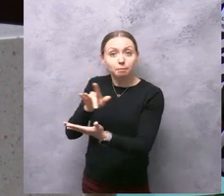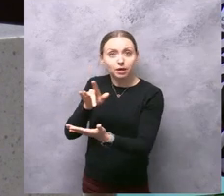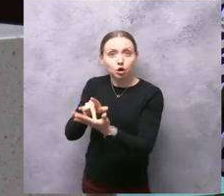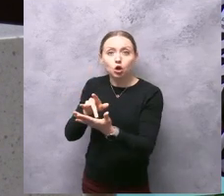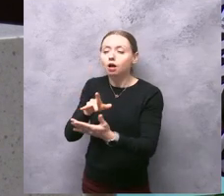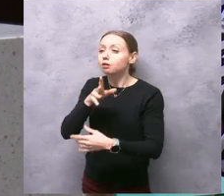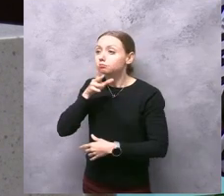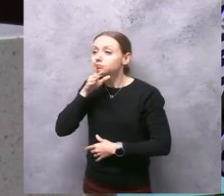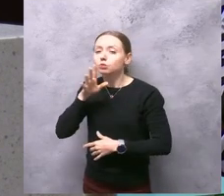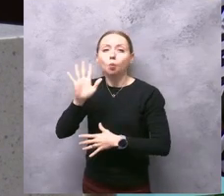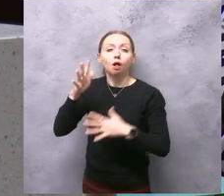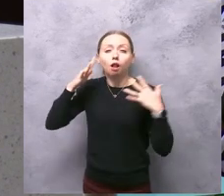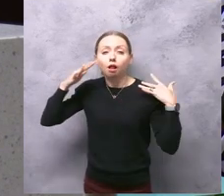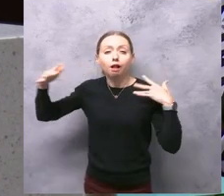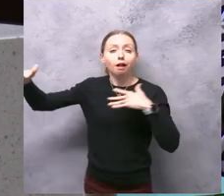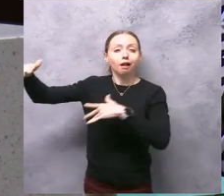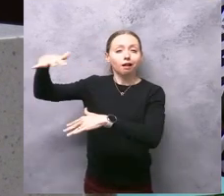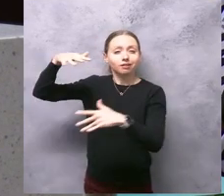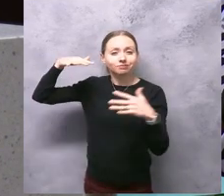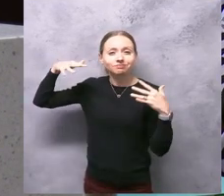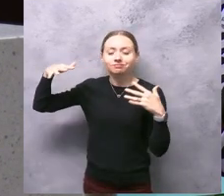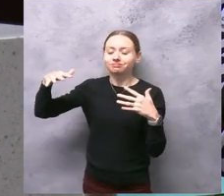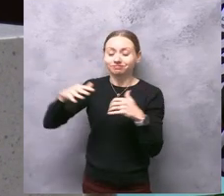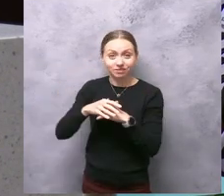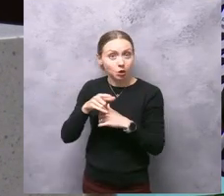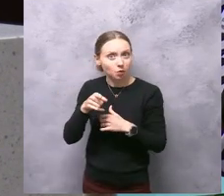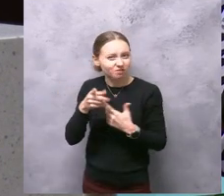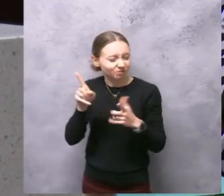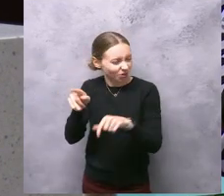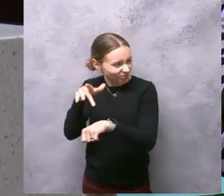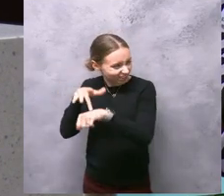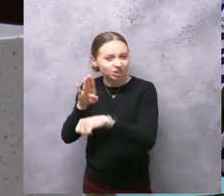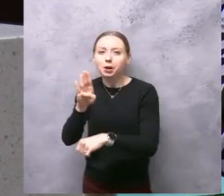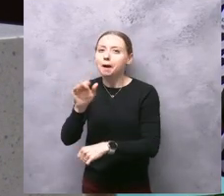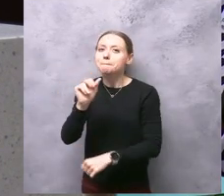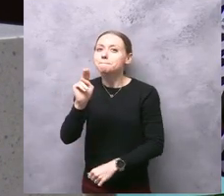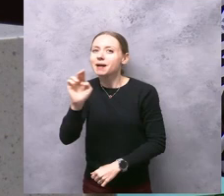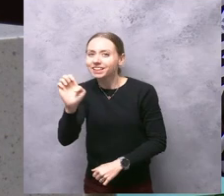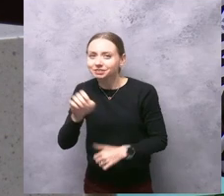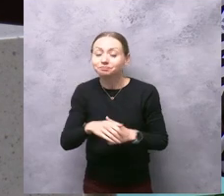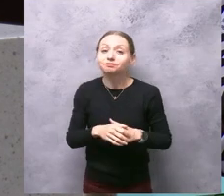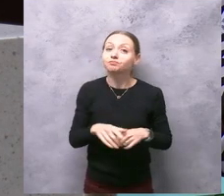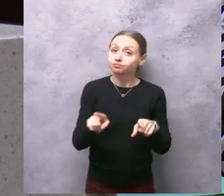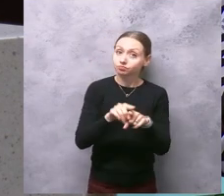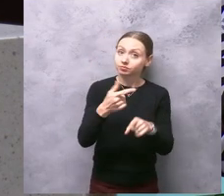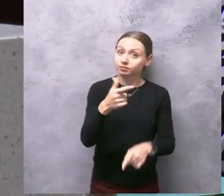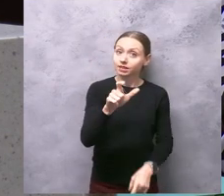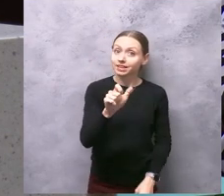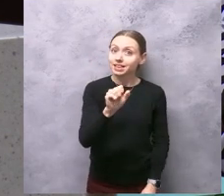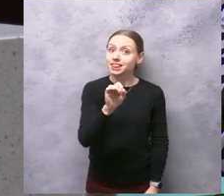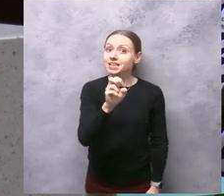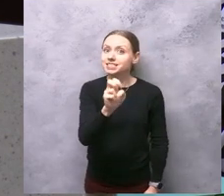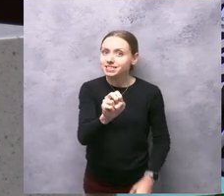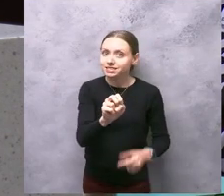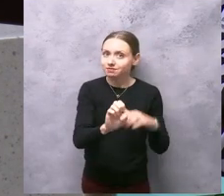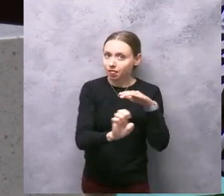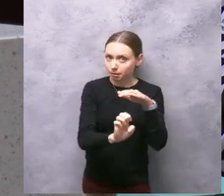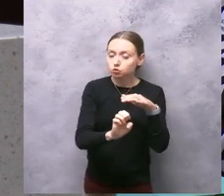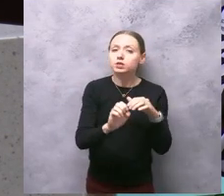it's a really cool place. So go by Bain if you haven't been there. I also met with Gleason Elementary, Christine